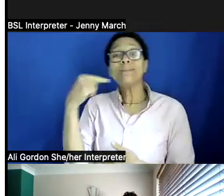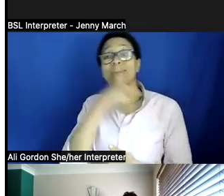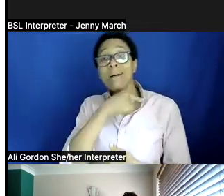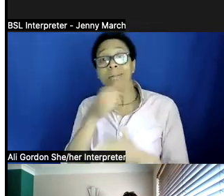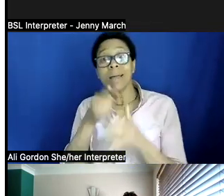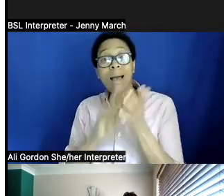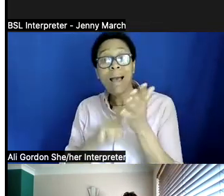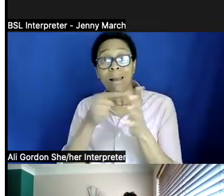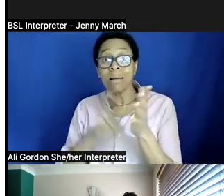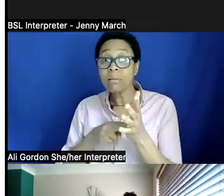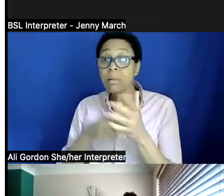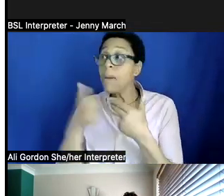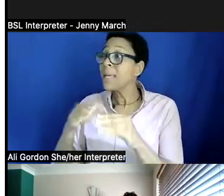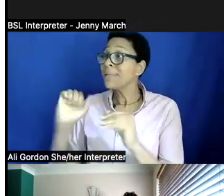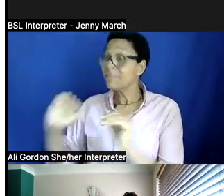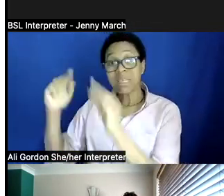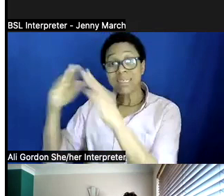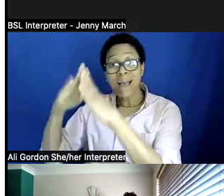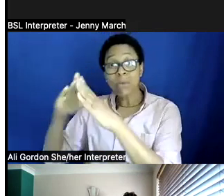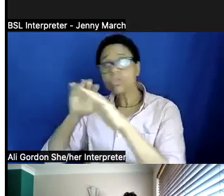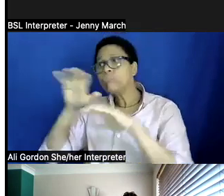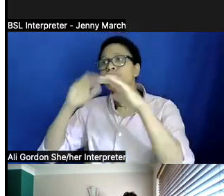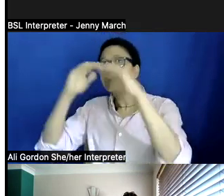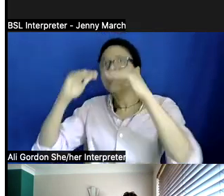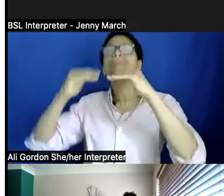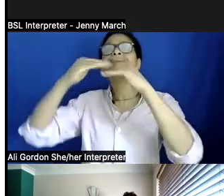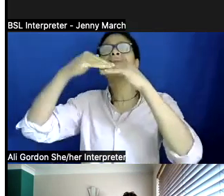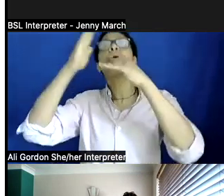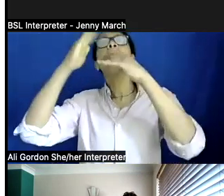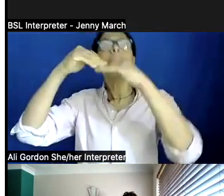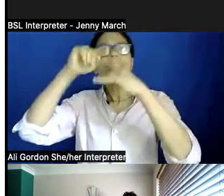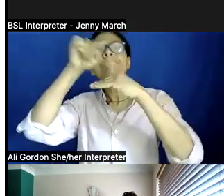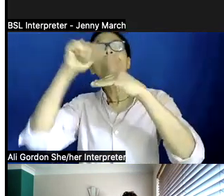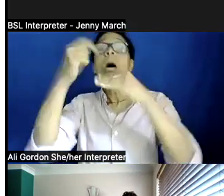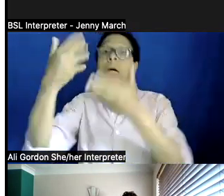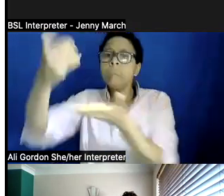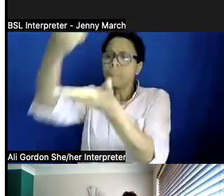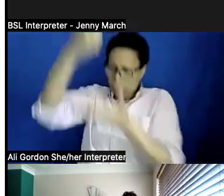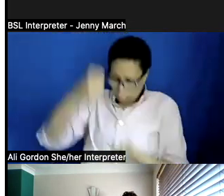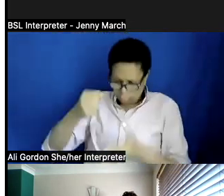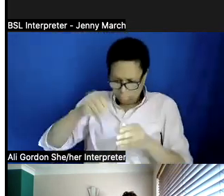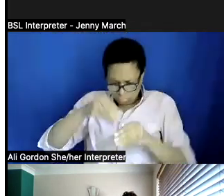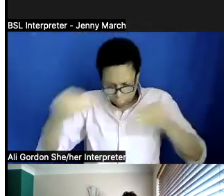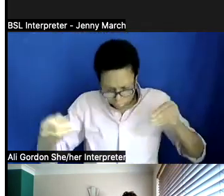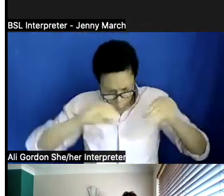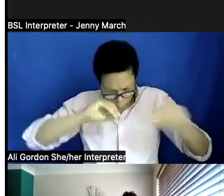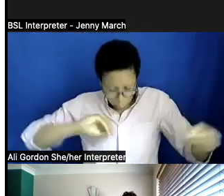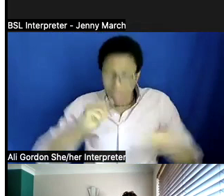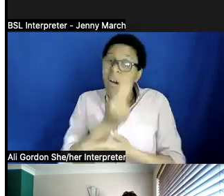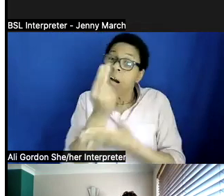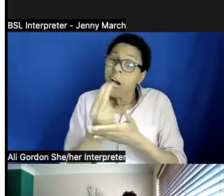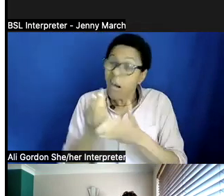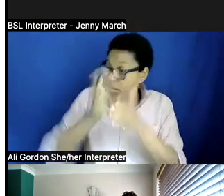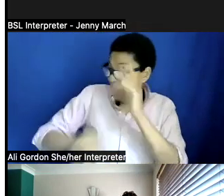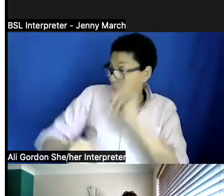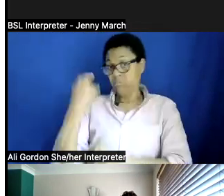the attic of their house when he'd been like steering through things. And his dad had just kept hold of them, and they were the artworks that his